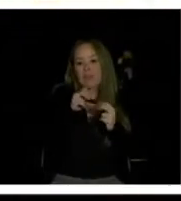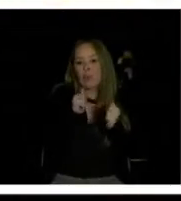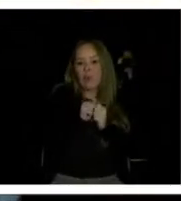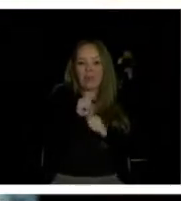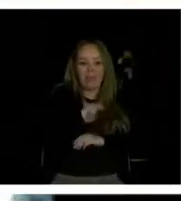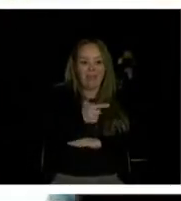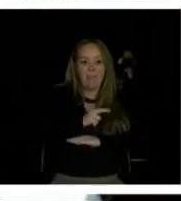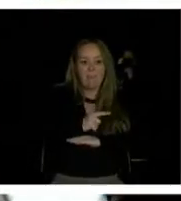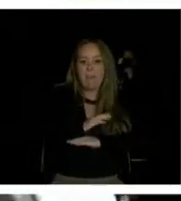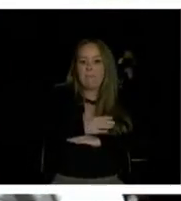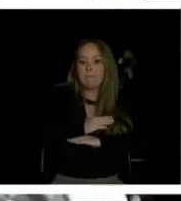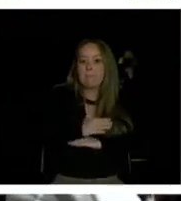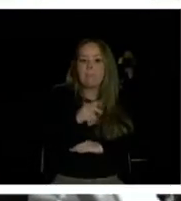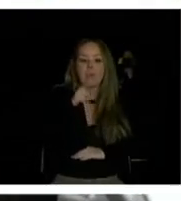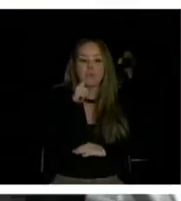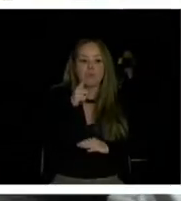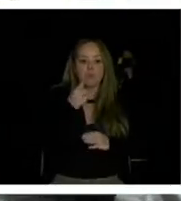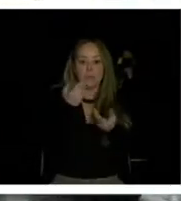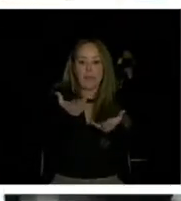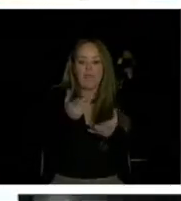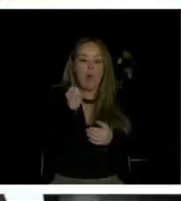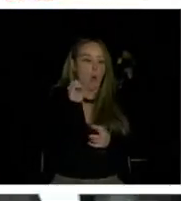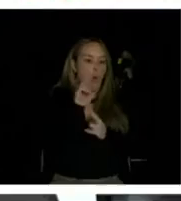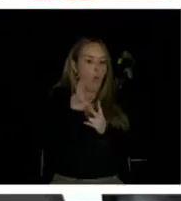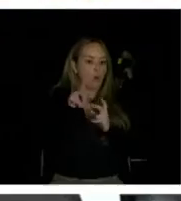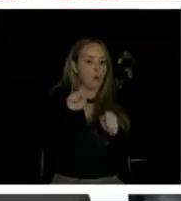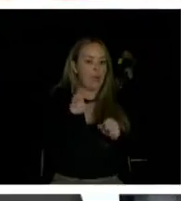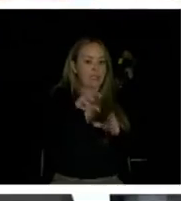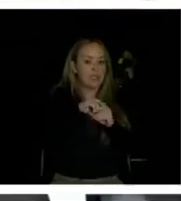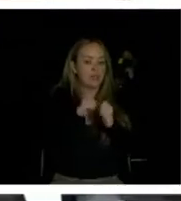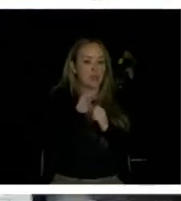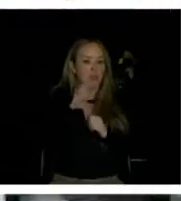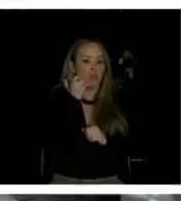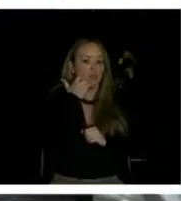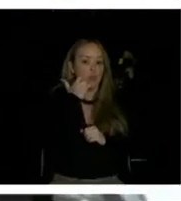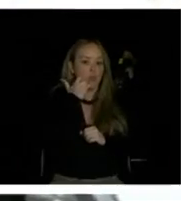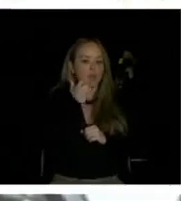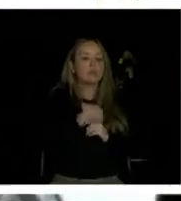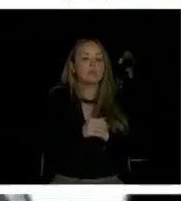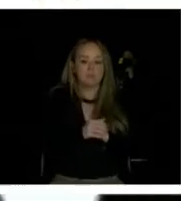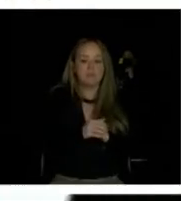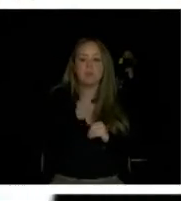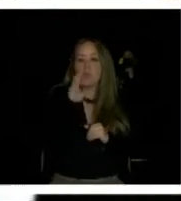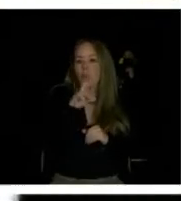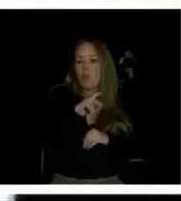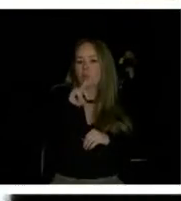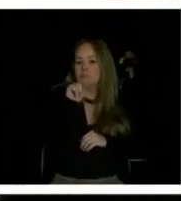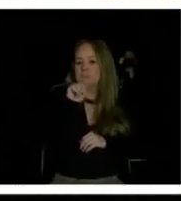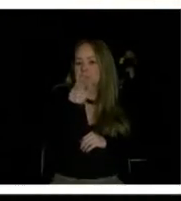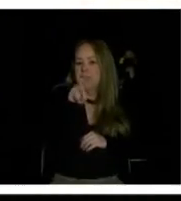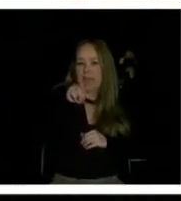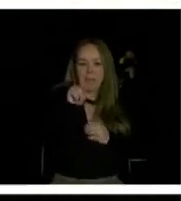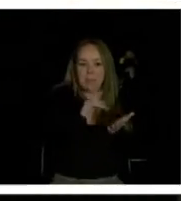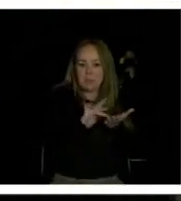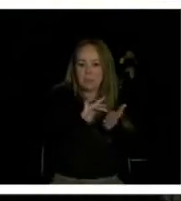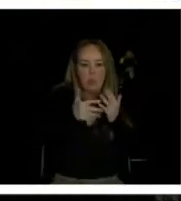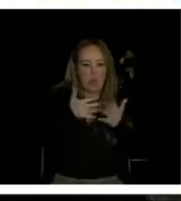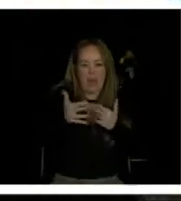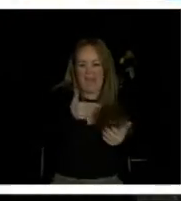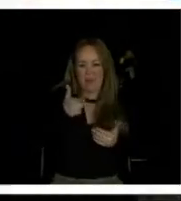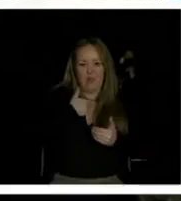a laptop that you've been issued, or you can engage with your phone, right, or a tablet, whatever you have in front of